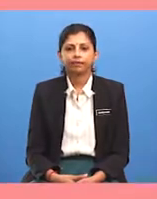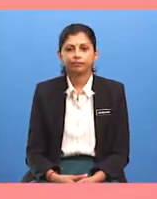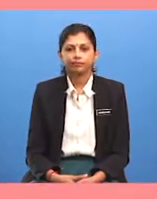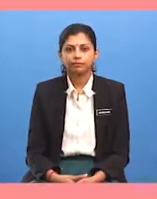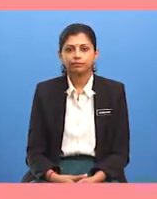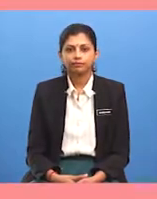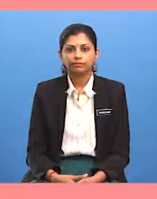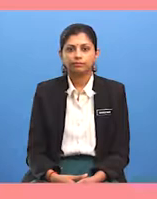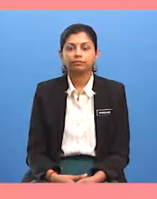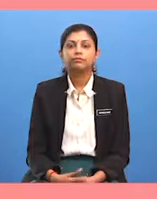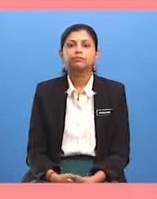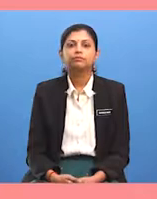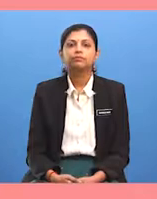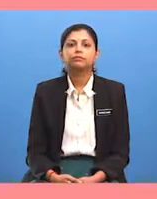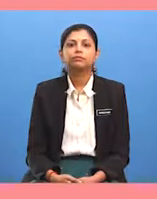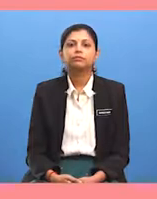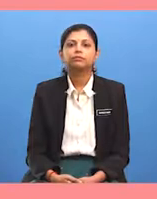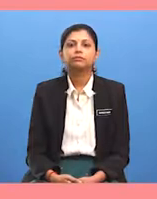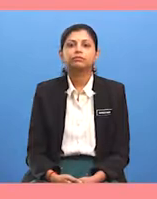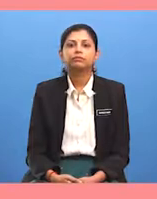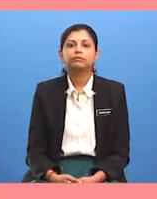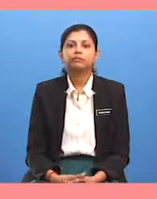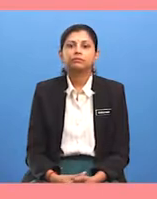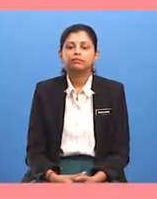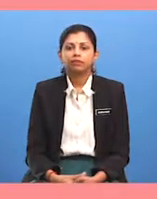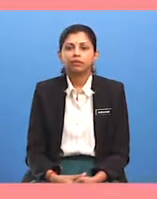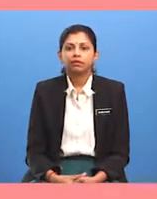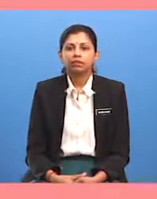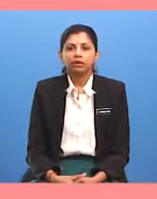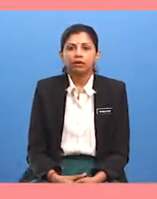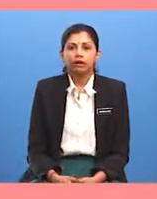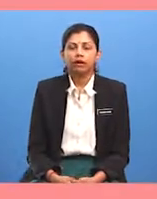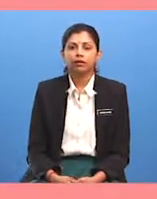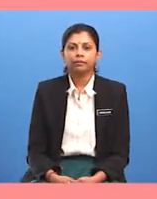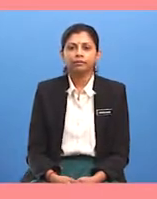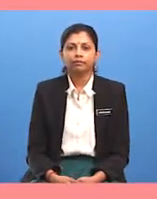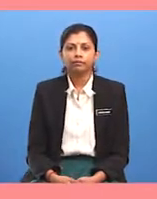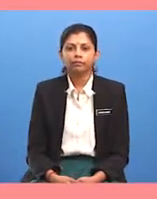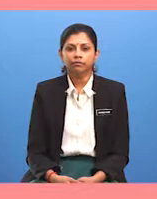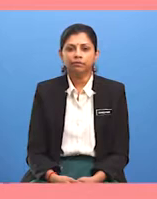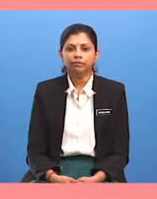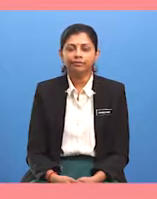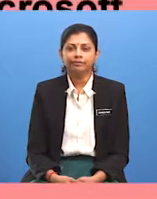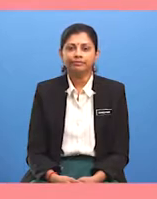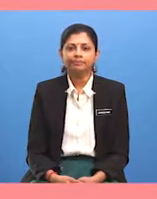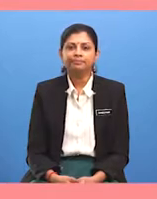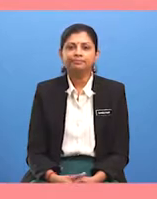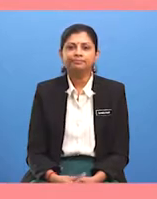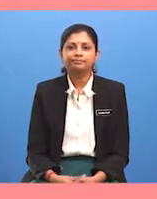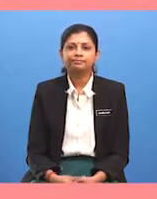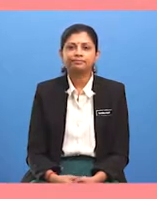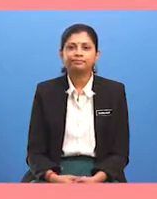a desktop. Or B. His main work is to focus on his charity work. Or is it